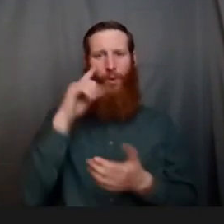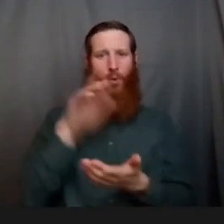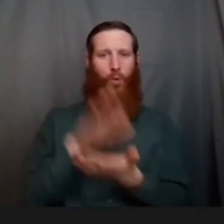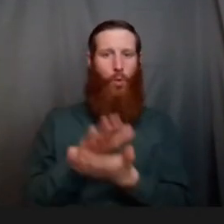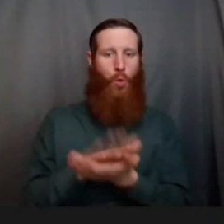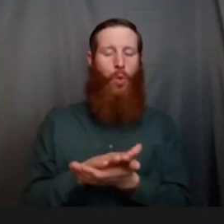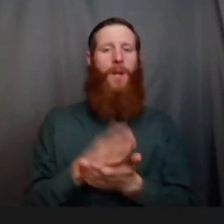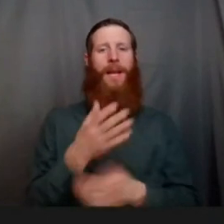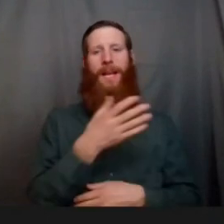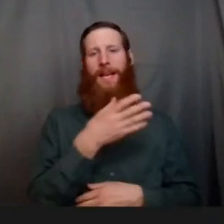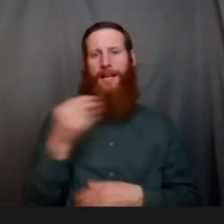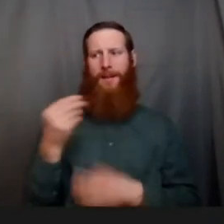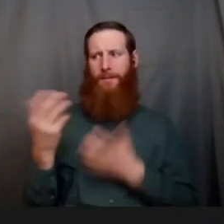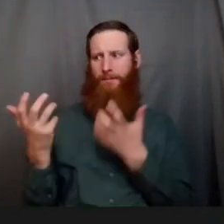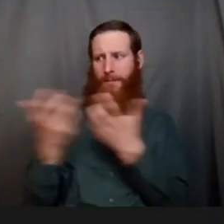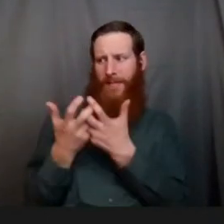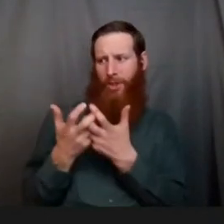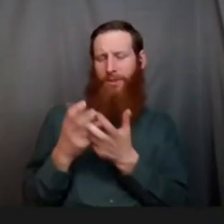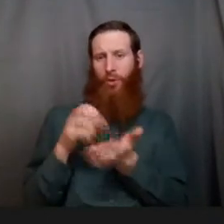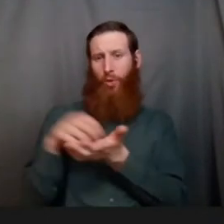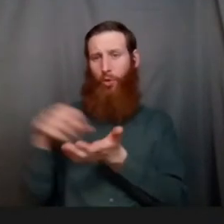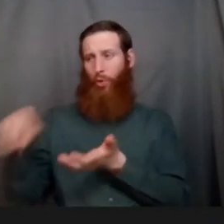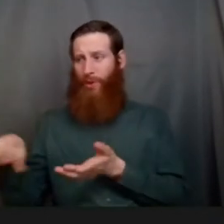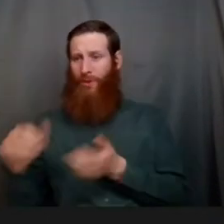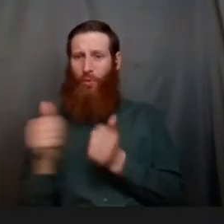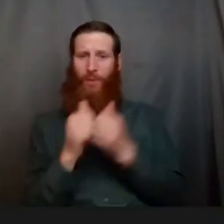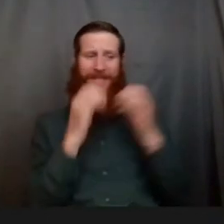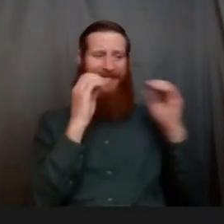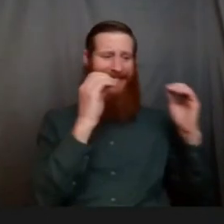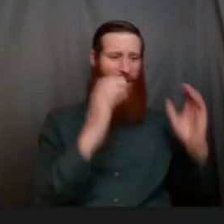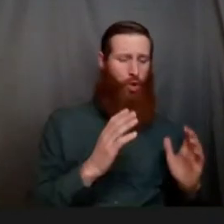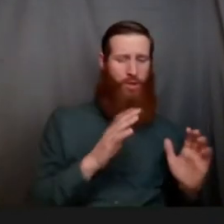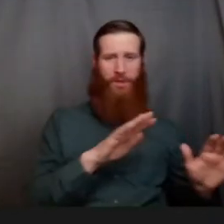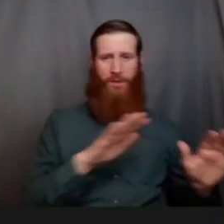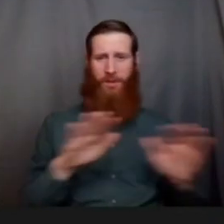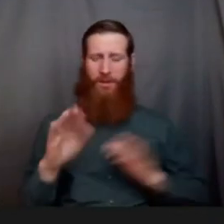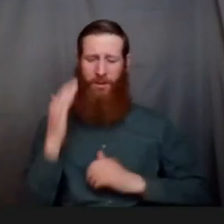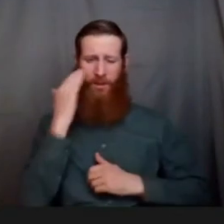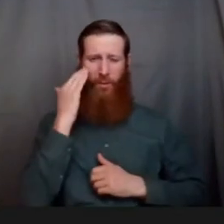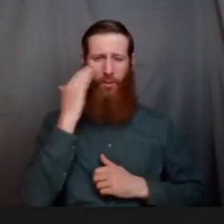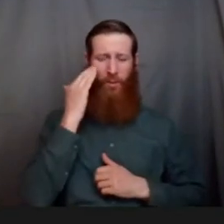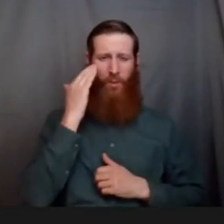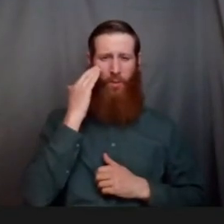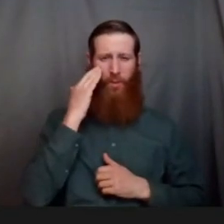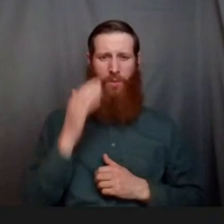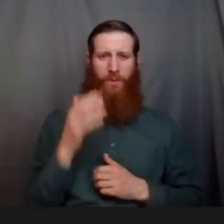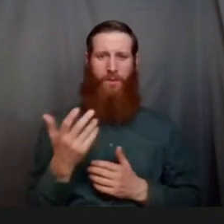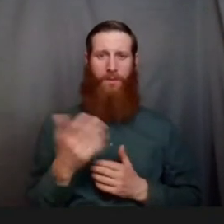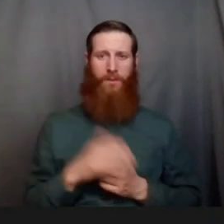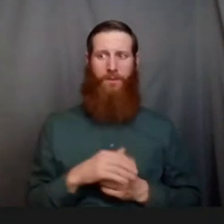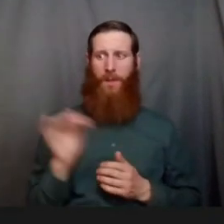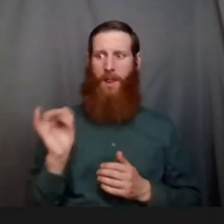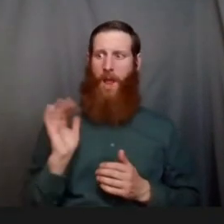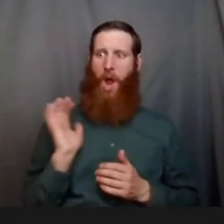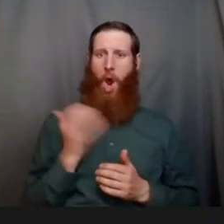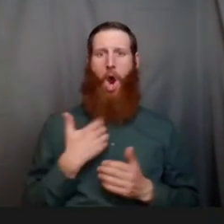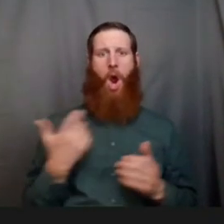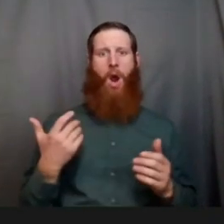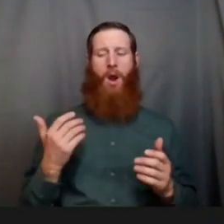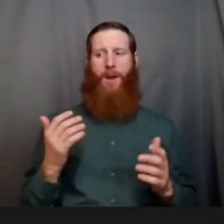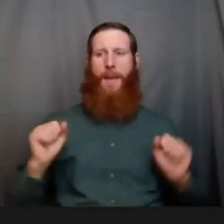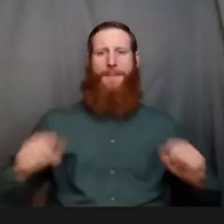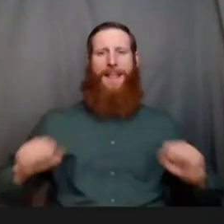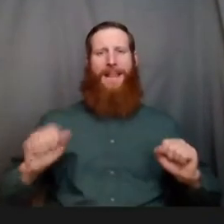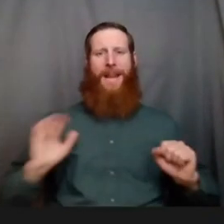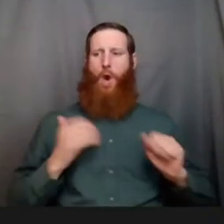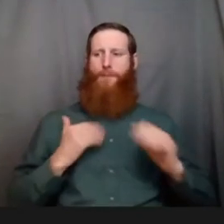and matching students to teacher and knowing where they're, like the capacity. We really need to understand the capacity